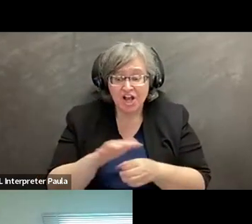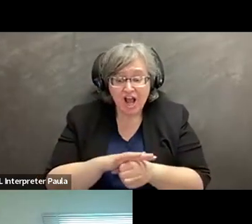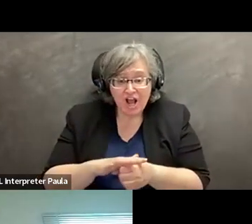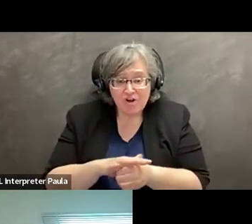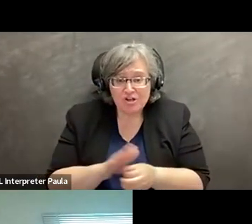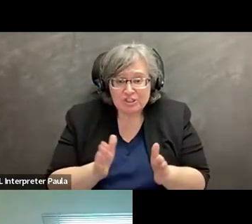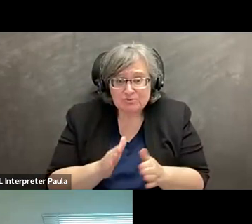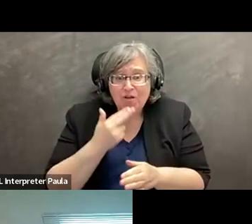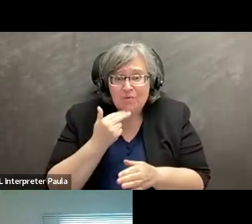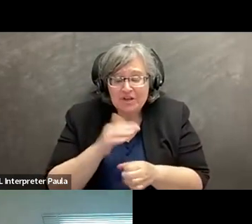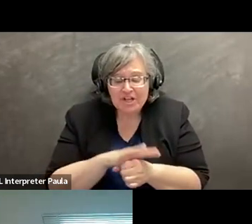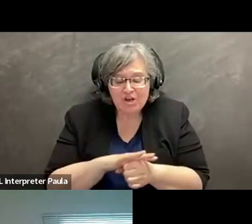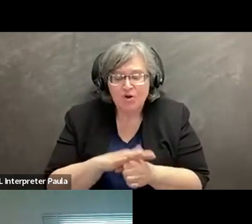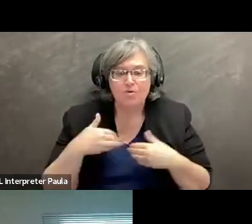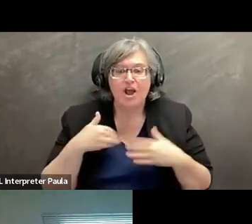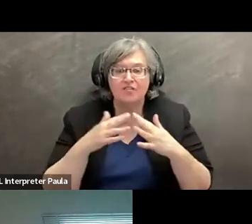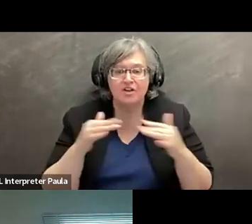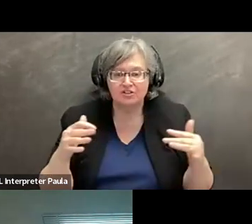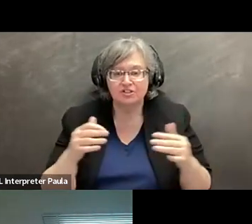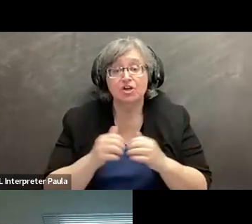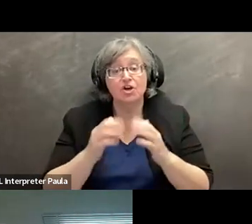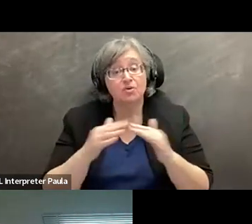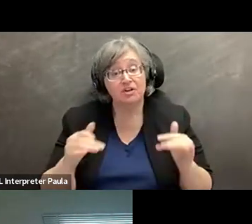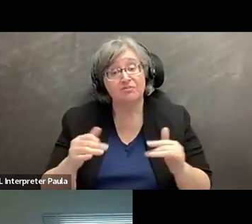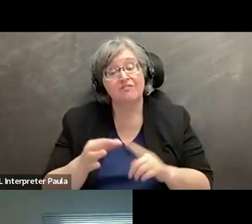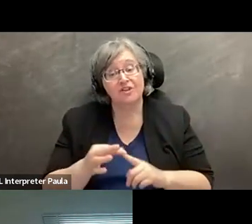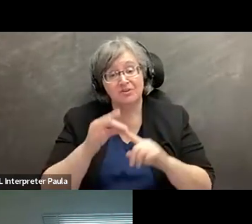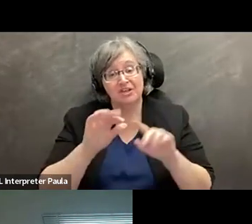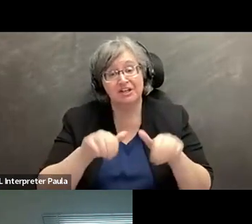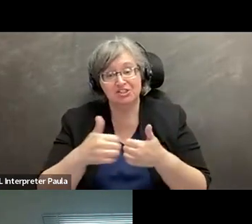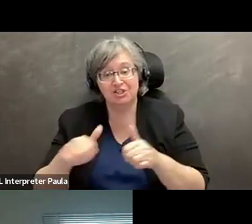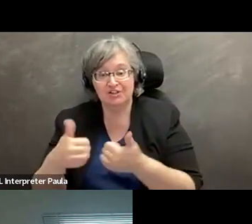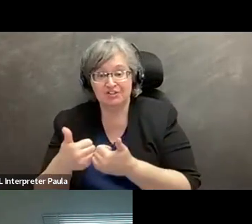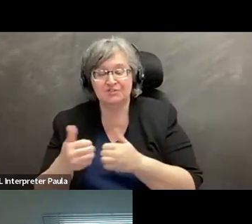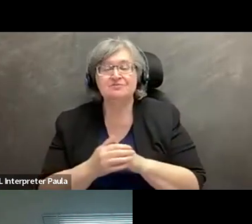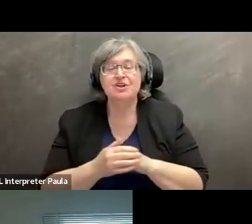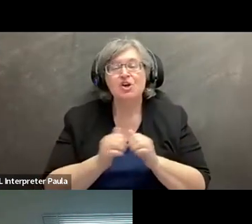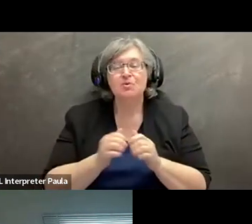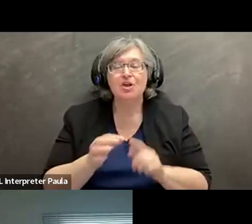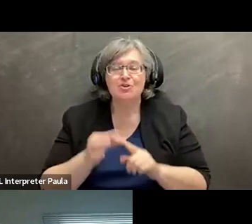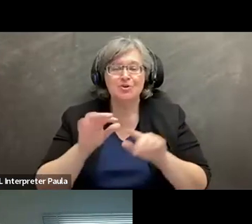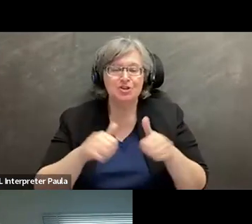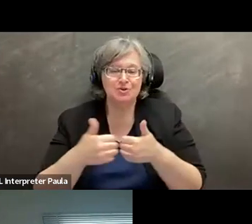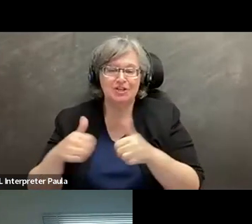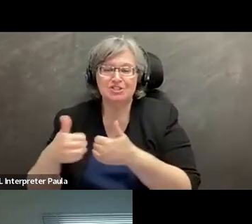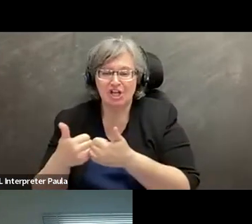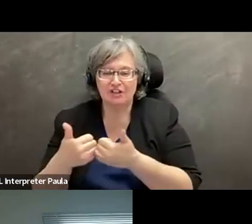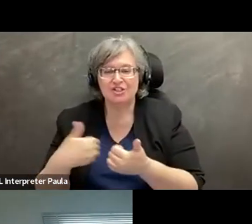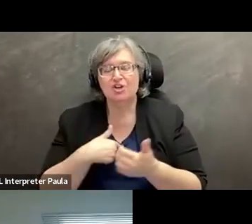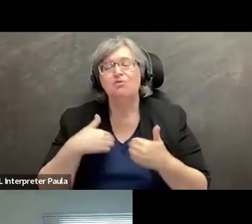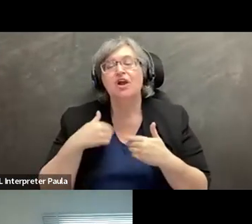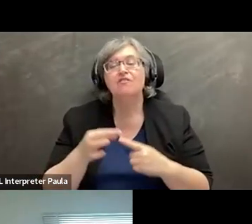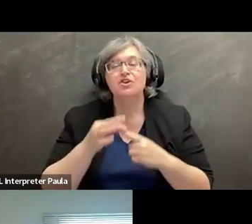diversity, and with diversity comes unique challenges. And so with unique challenges come unique